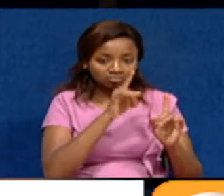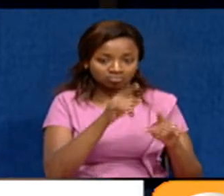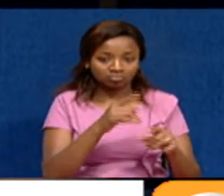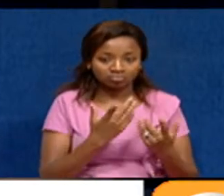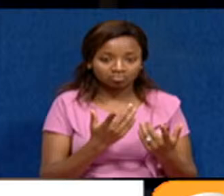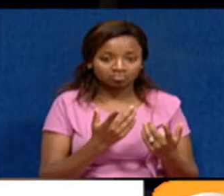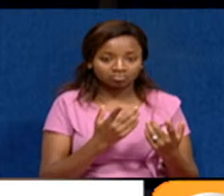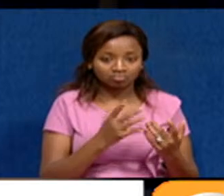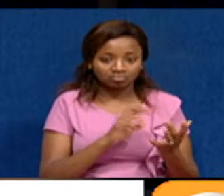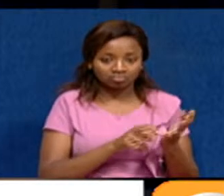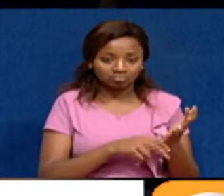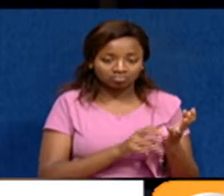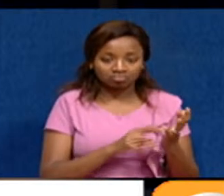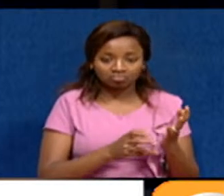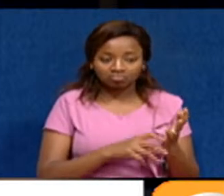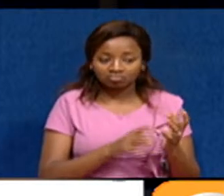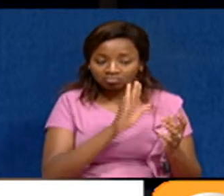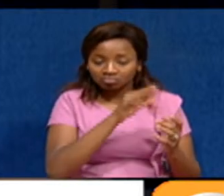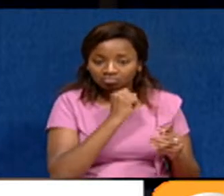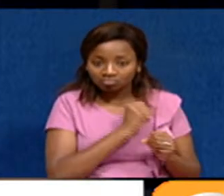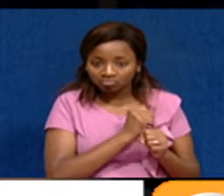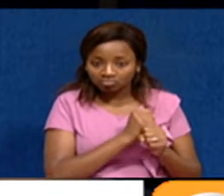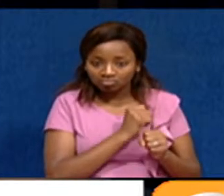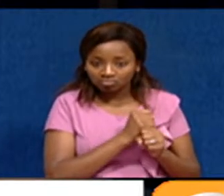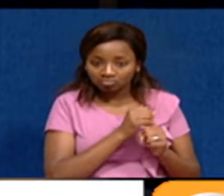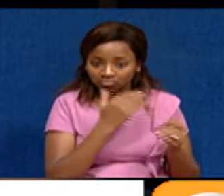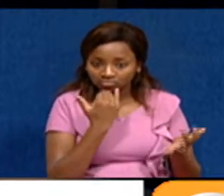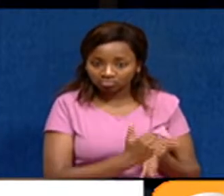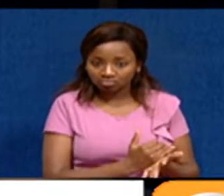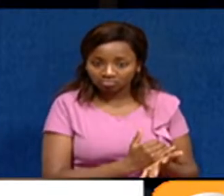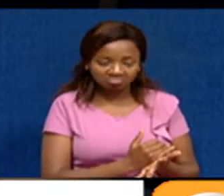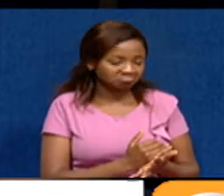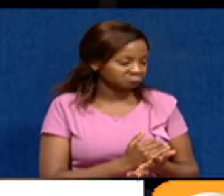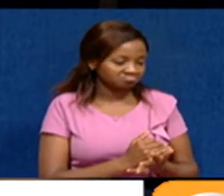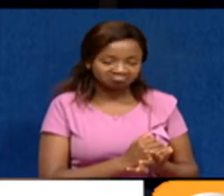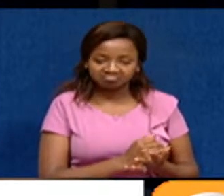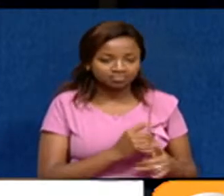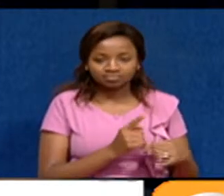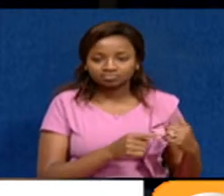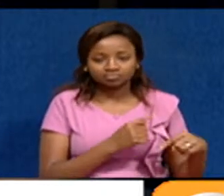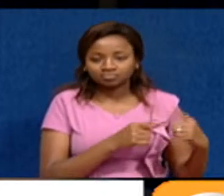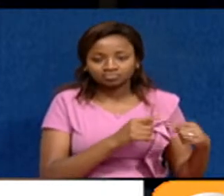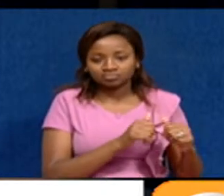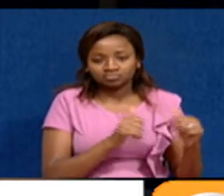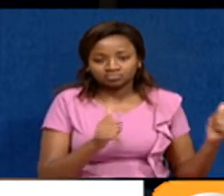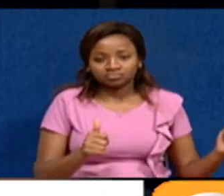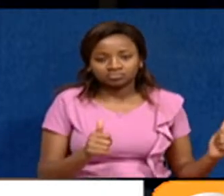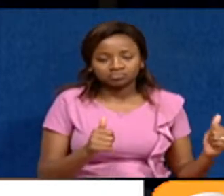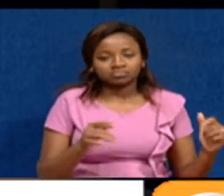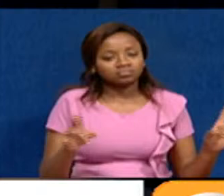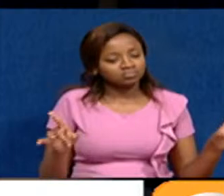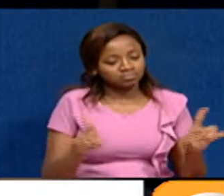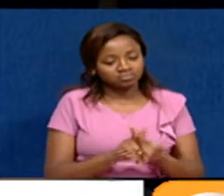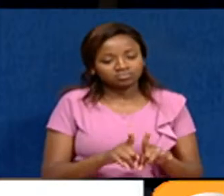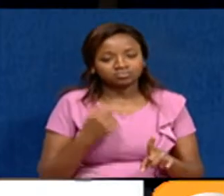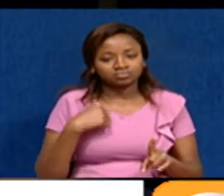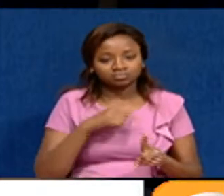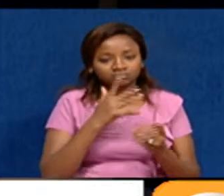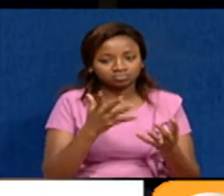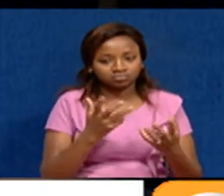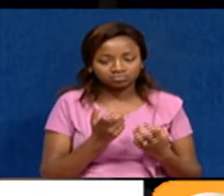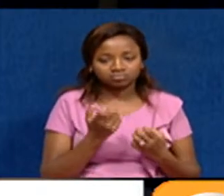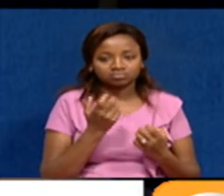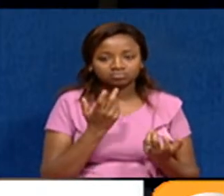Did the activities under the auspices of FIFA stop? I mean, we must be pragmatic